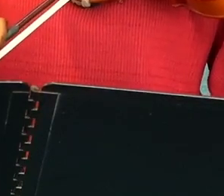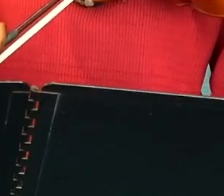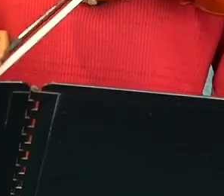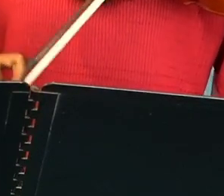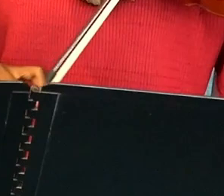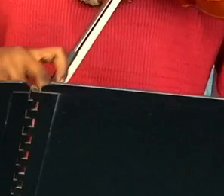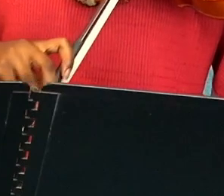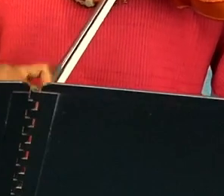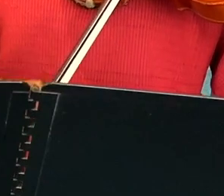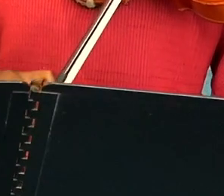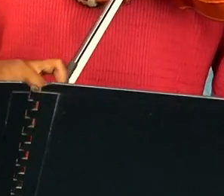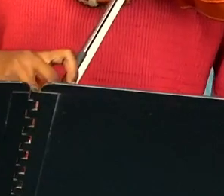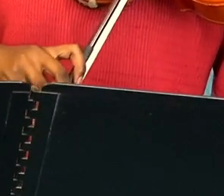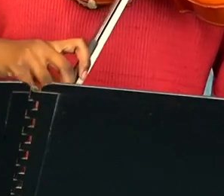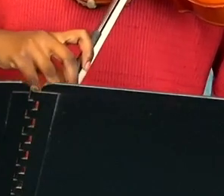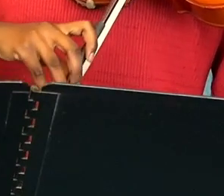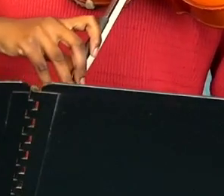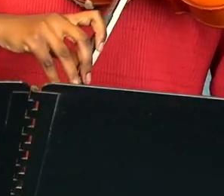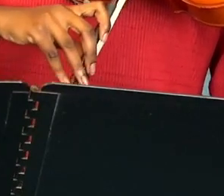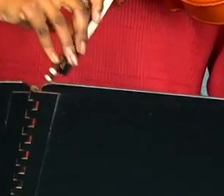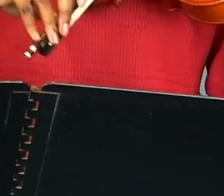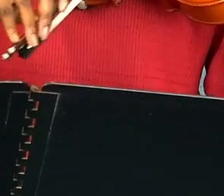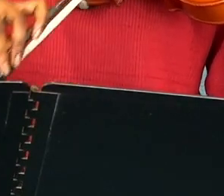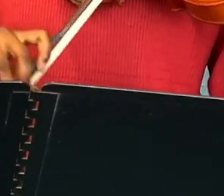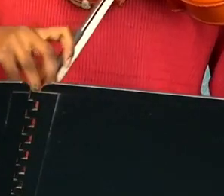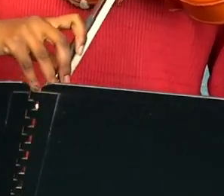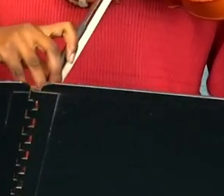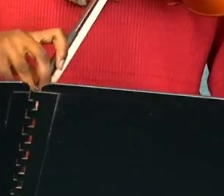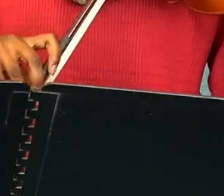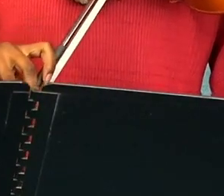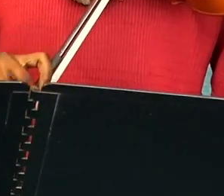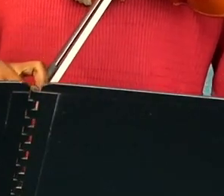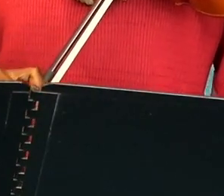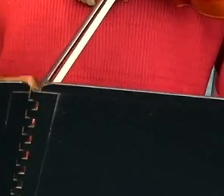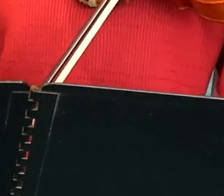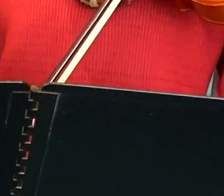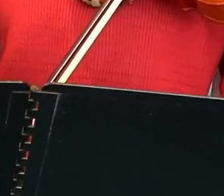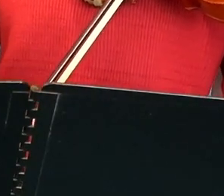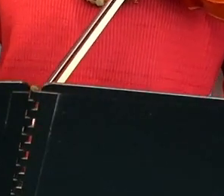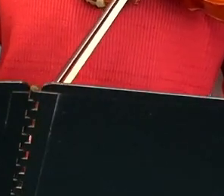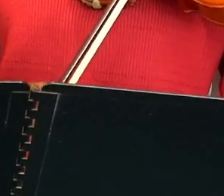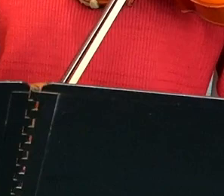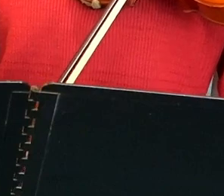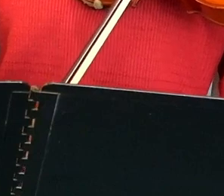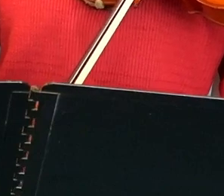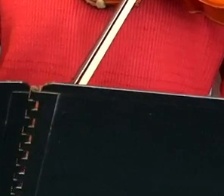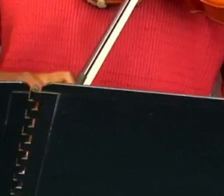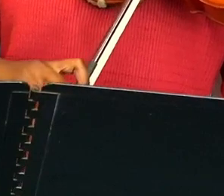Thank you.